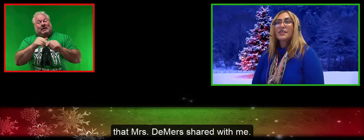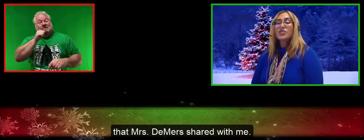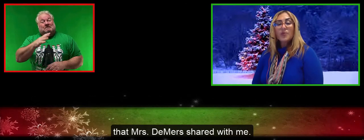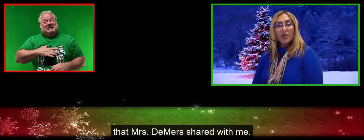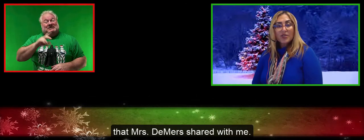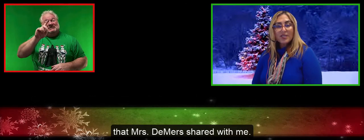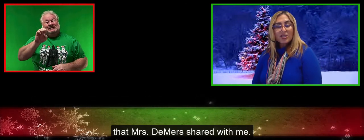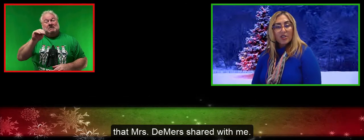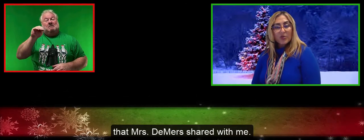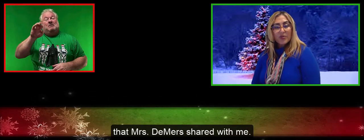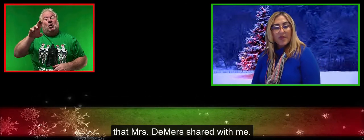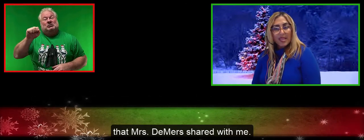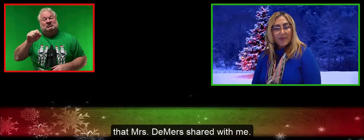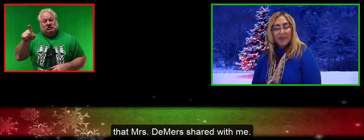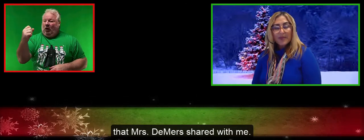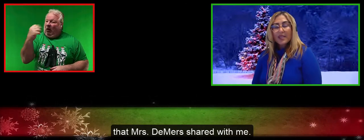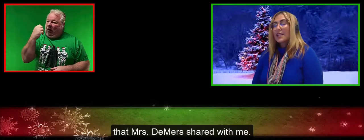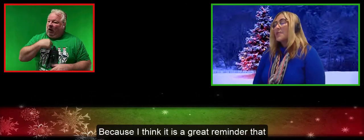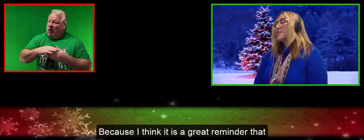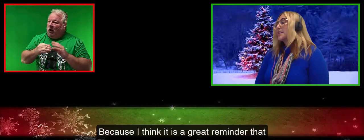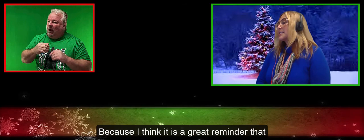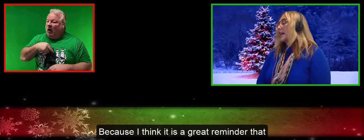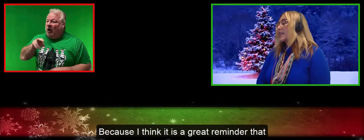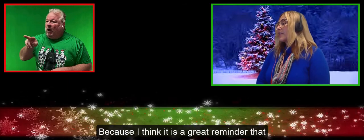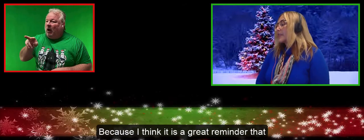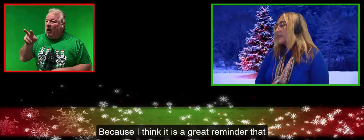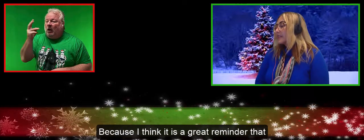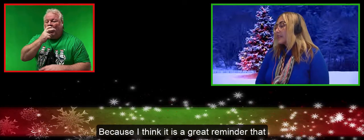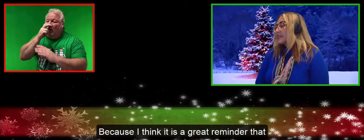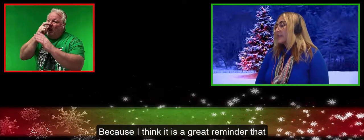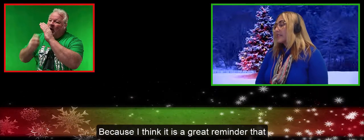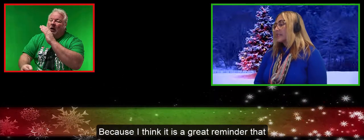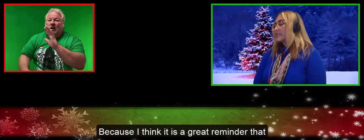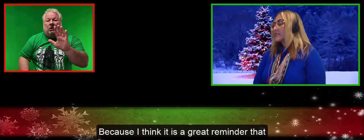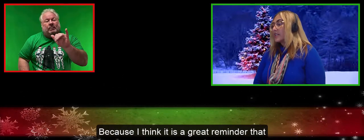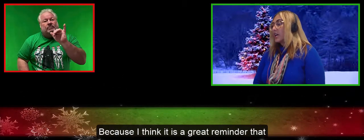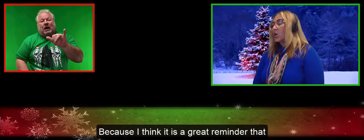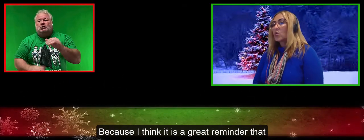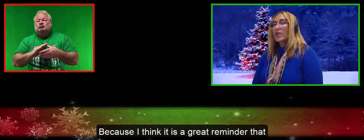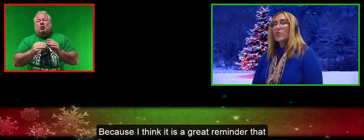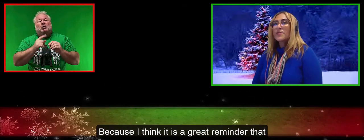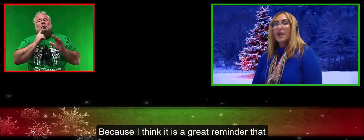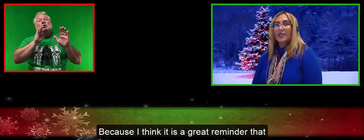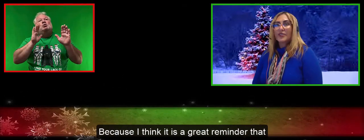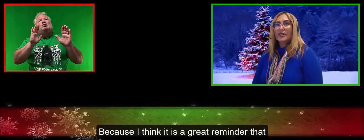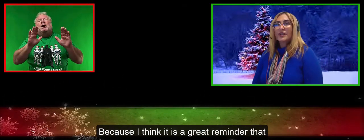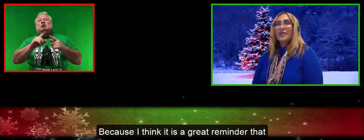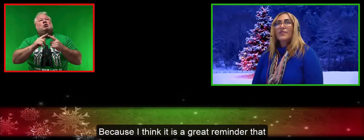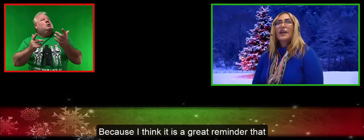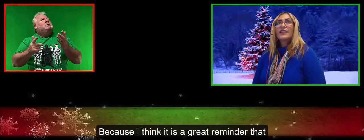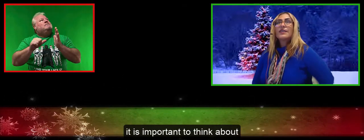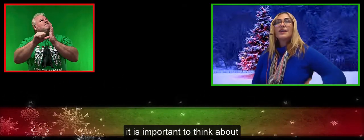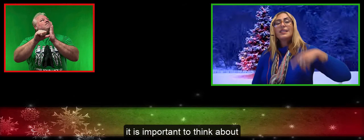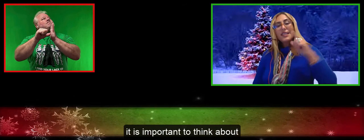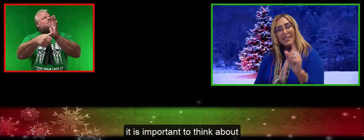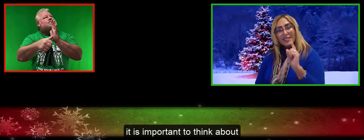Miss Demers shared with me because I think it is a great reminder